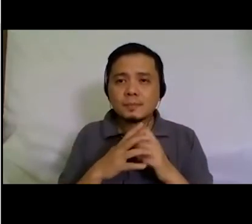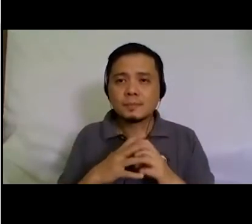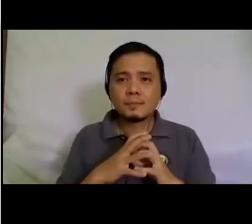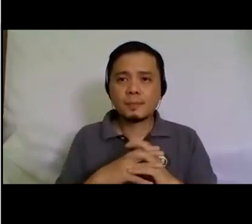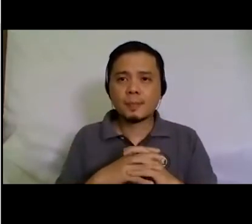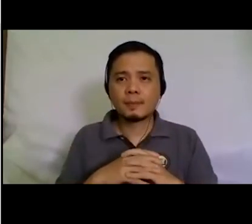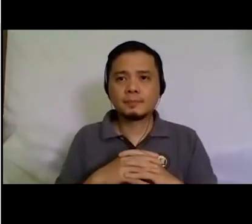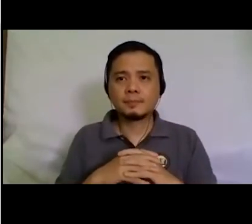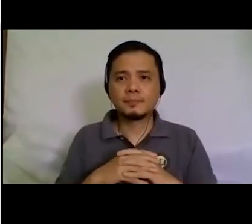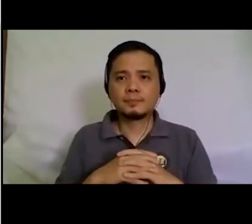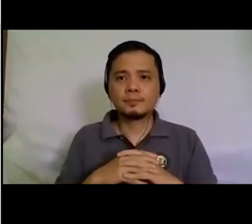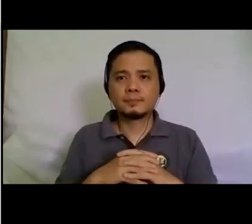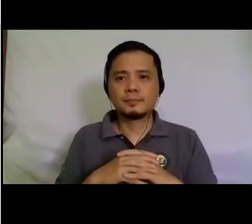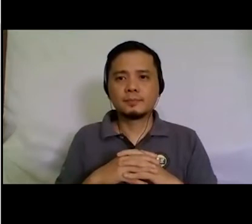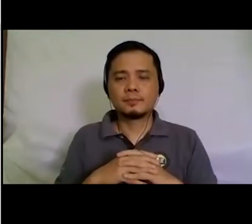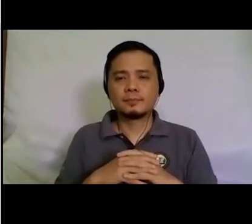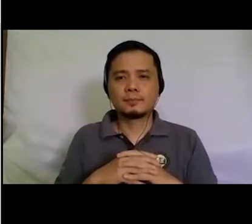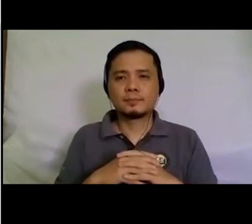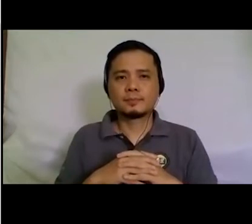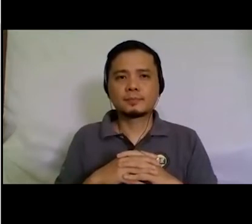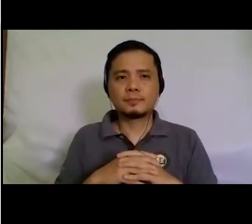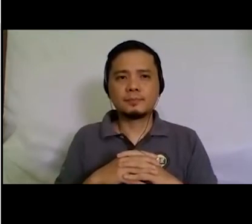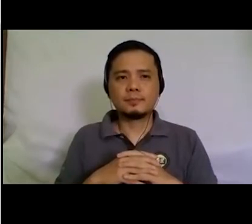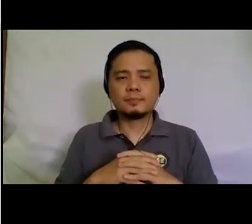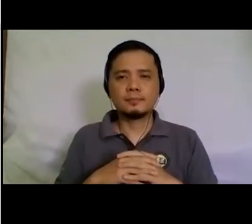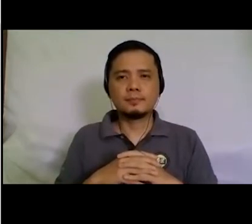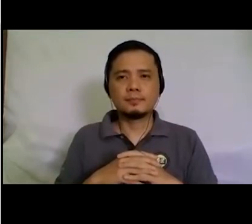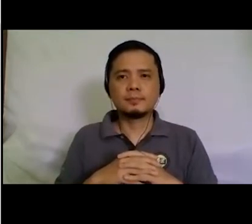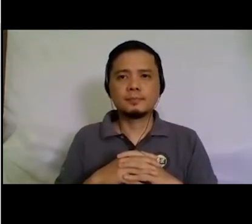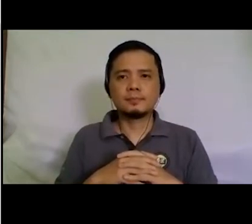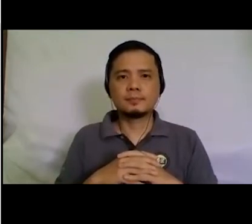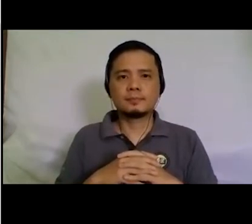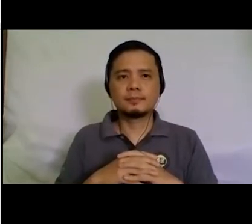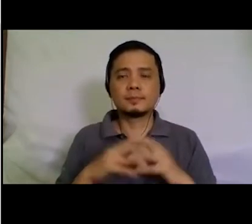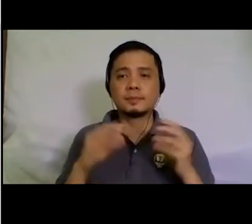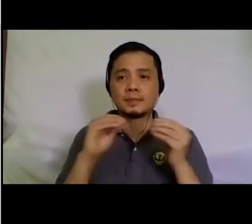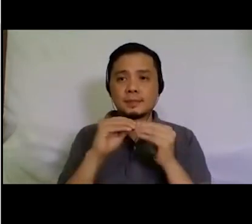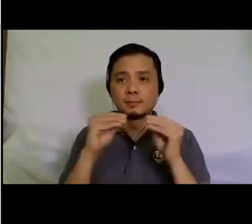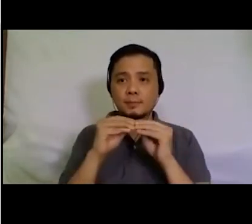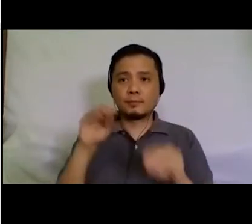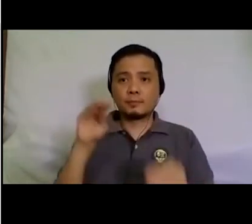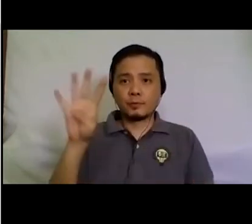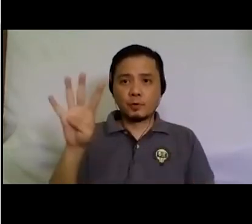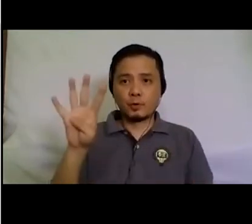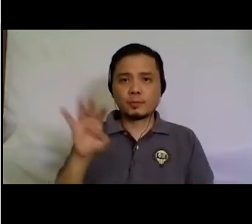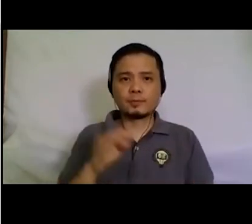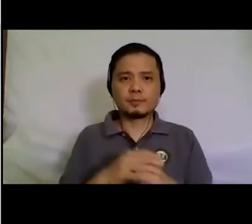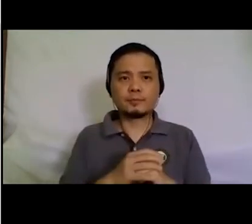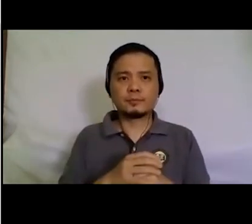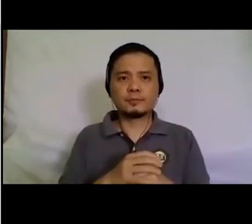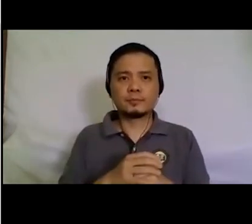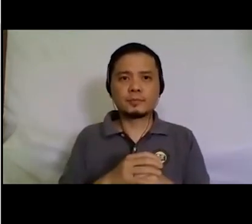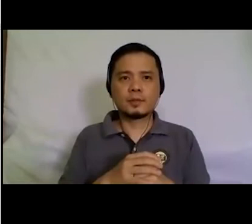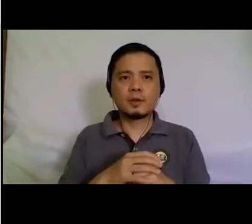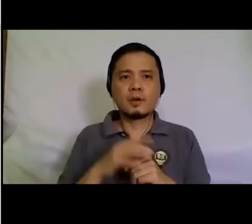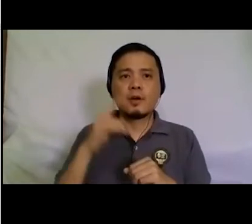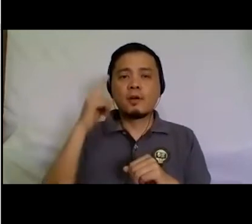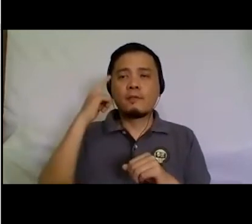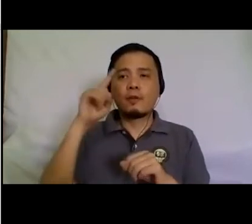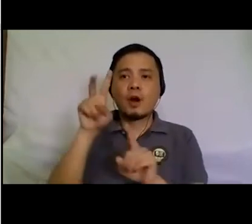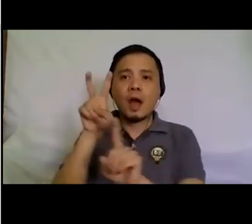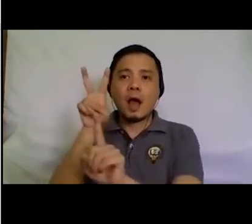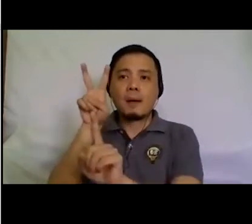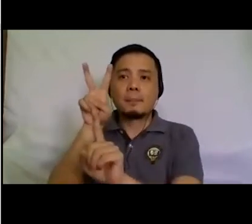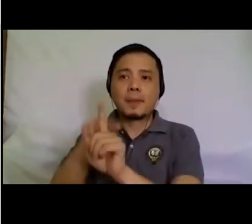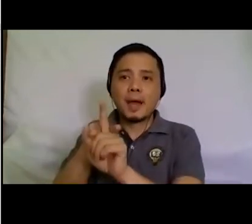Okay. So when we say in number 4, in applied sign linguistics, I mean the course that you're studying